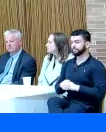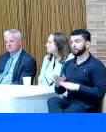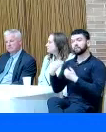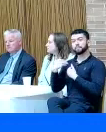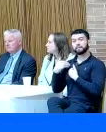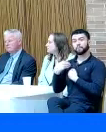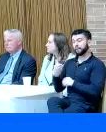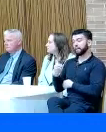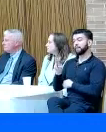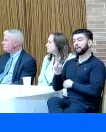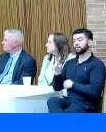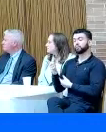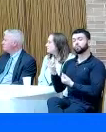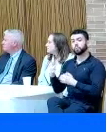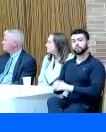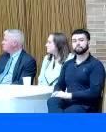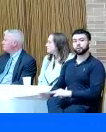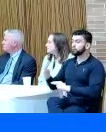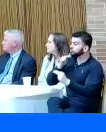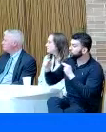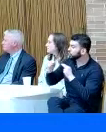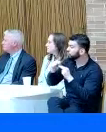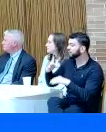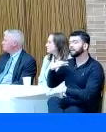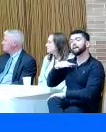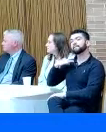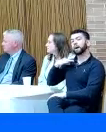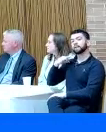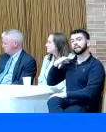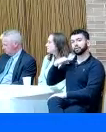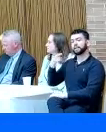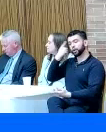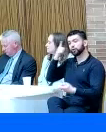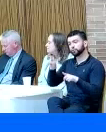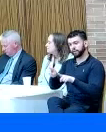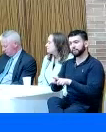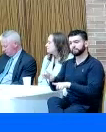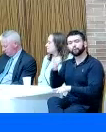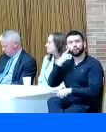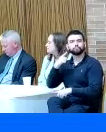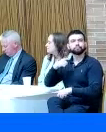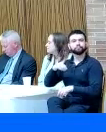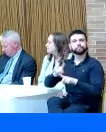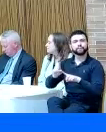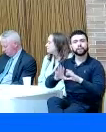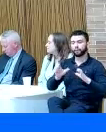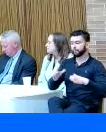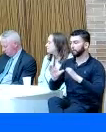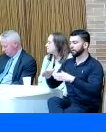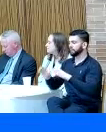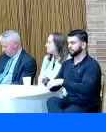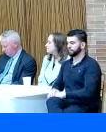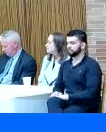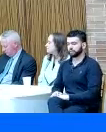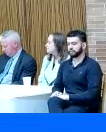was was to negotiate a voluntarily agreement between effective um parties two or more classes added